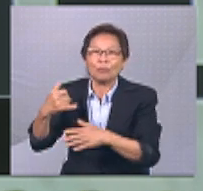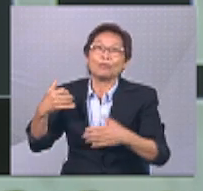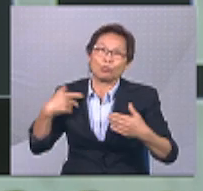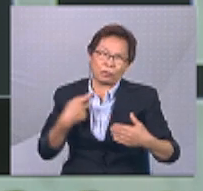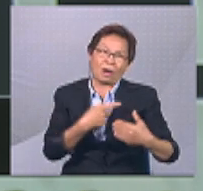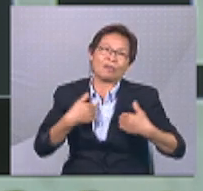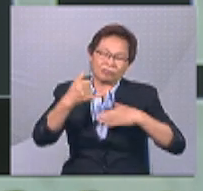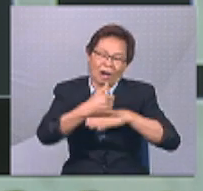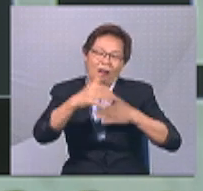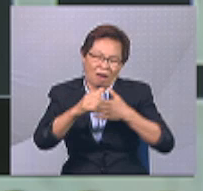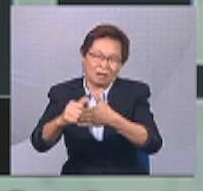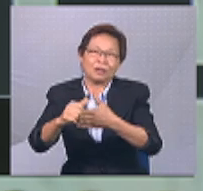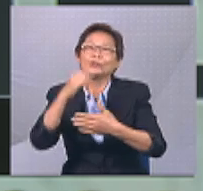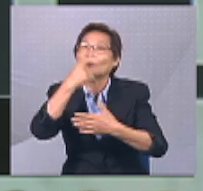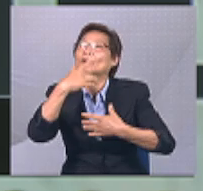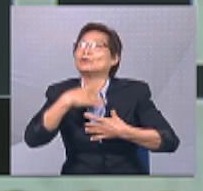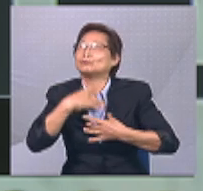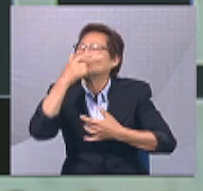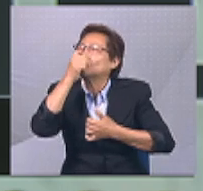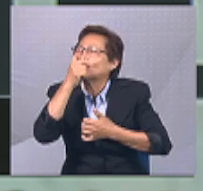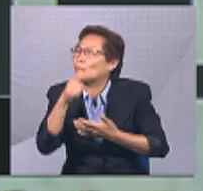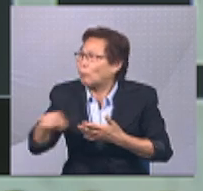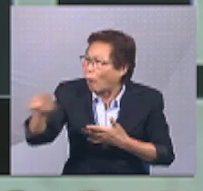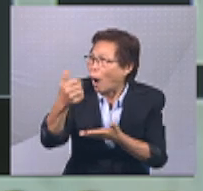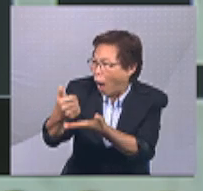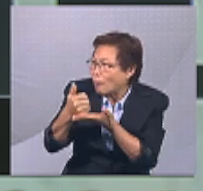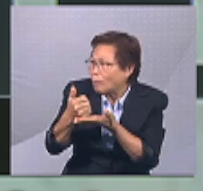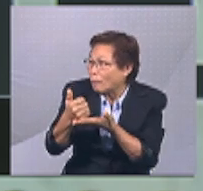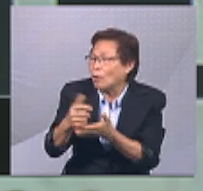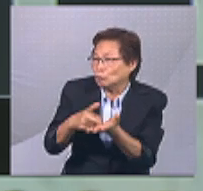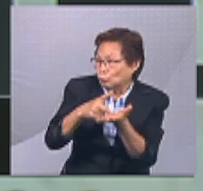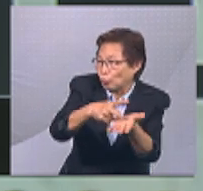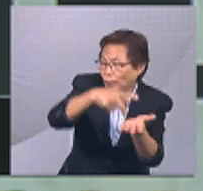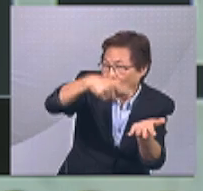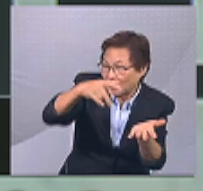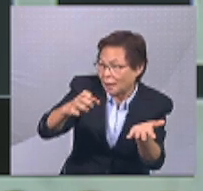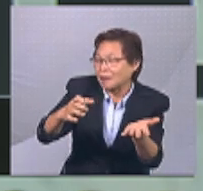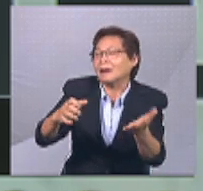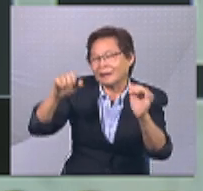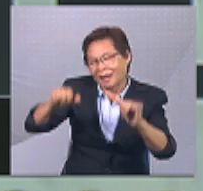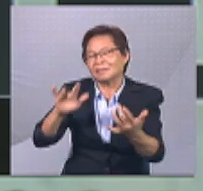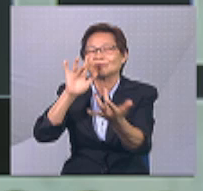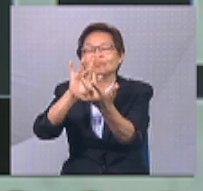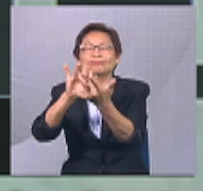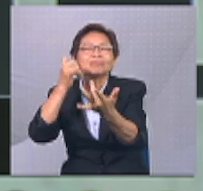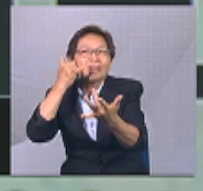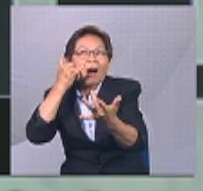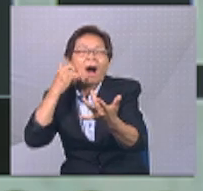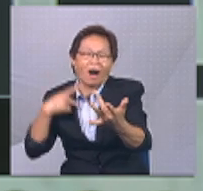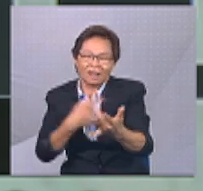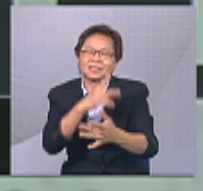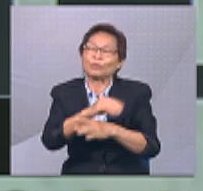Those who are interested to, for example, help us in terms of to make the PPE, and then can contact us, and then we can actually guide